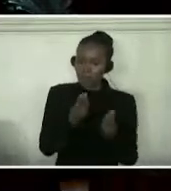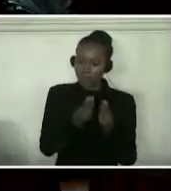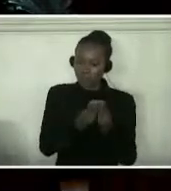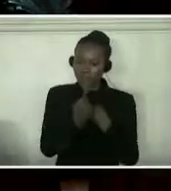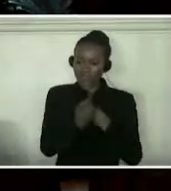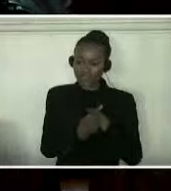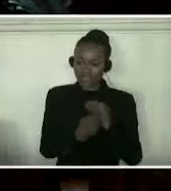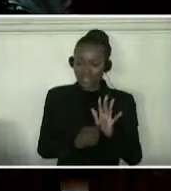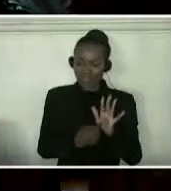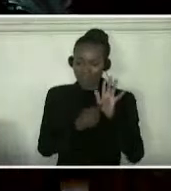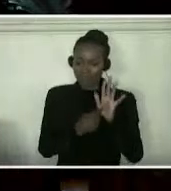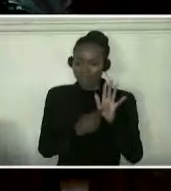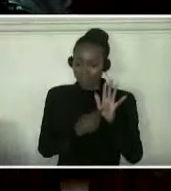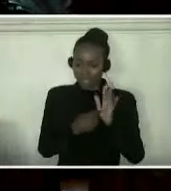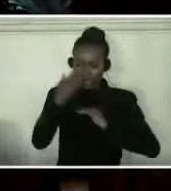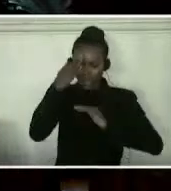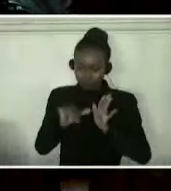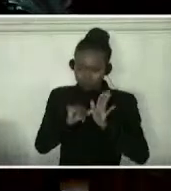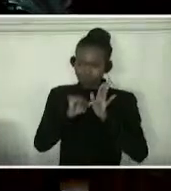to go to see emphasize